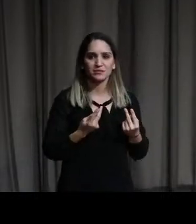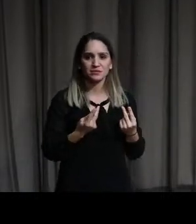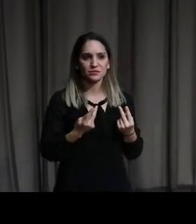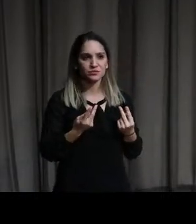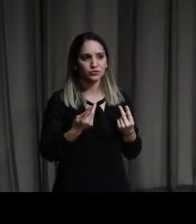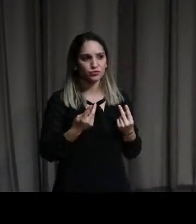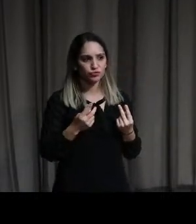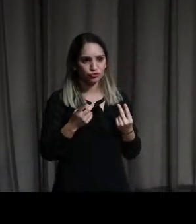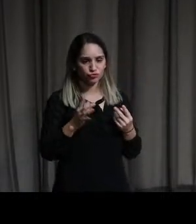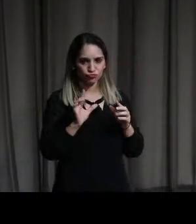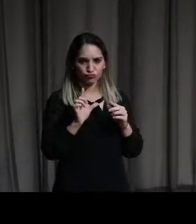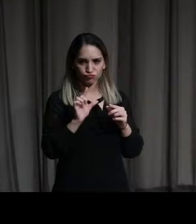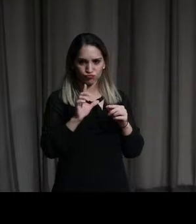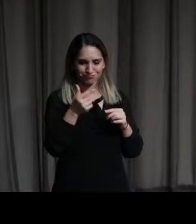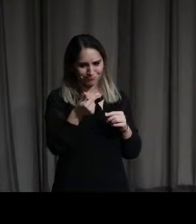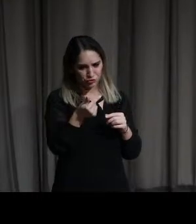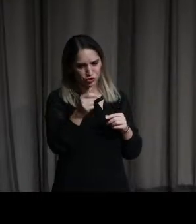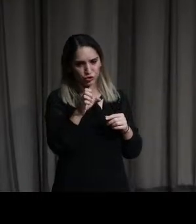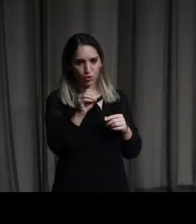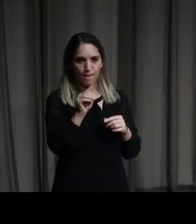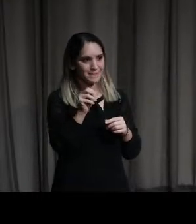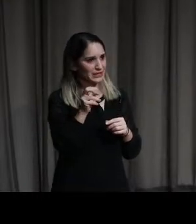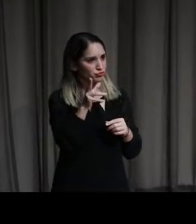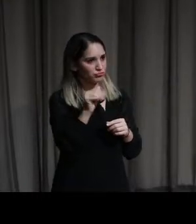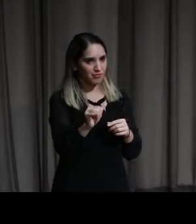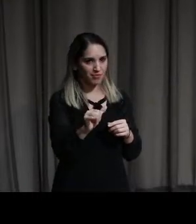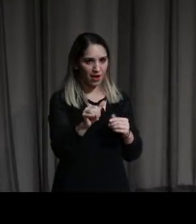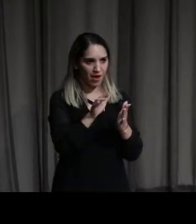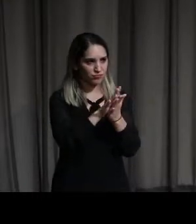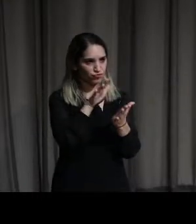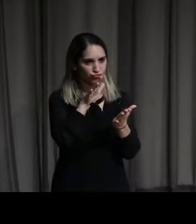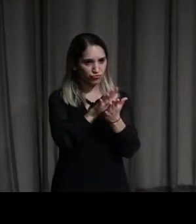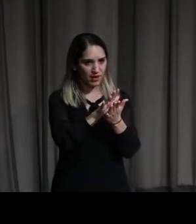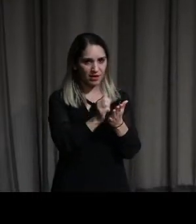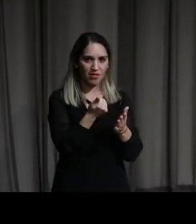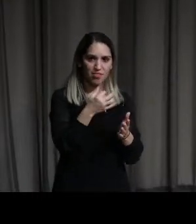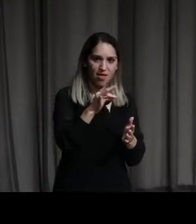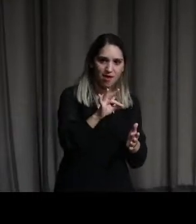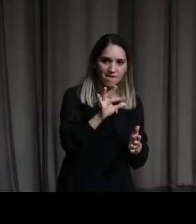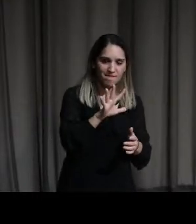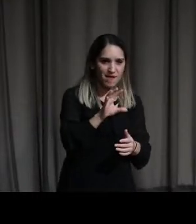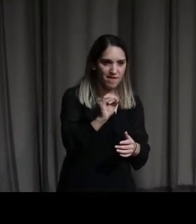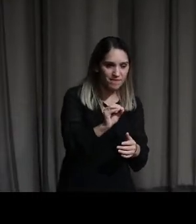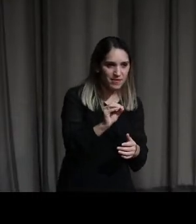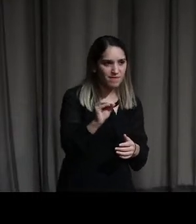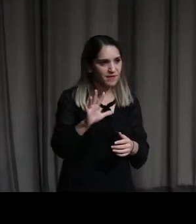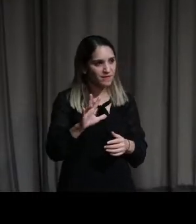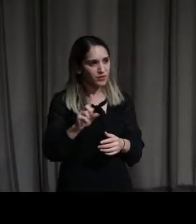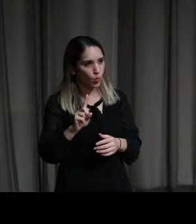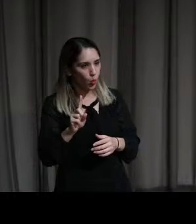abstraction, which we see in the 1950s, 1951. We have the Boat series where you can really see that